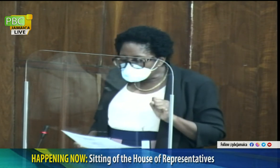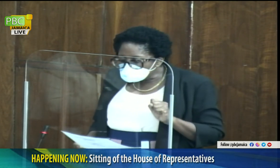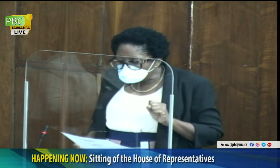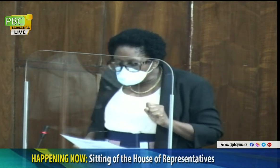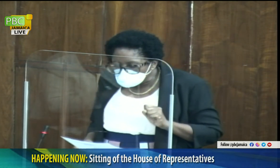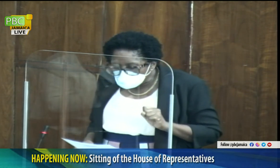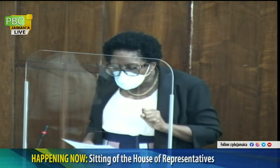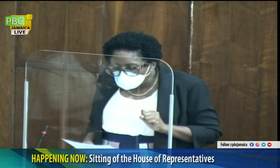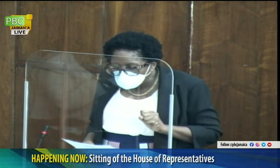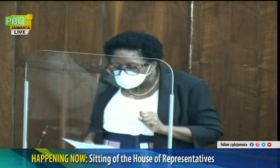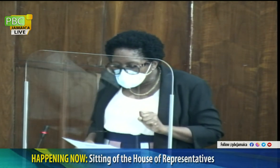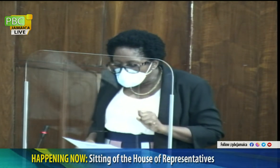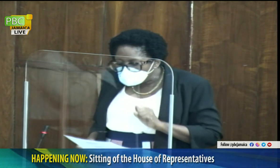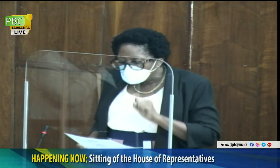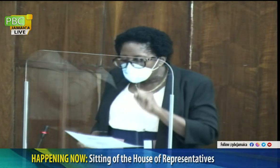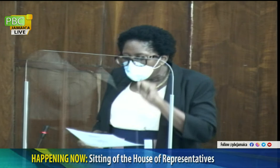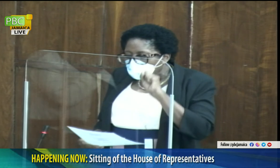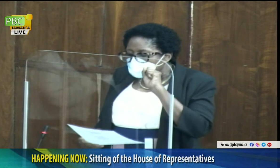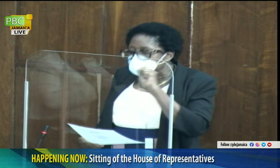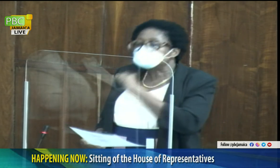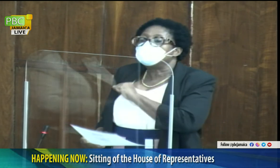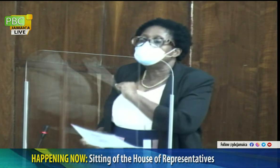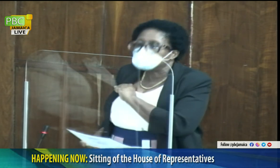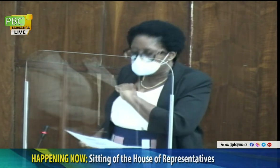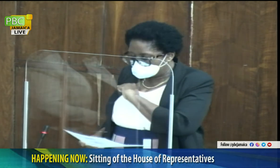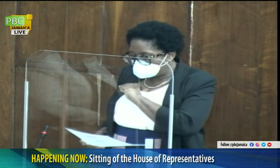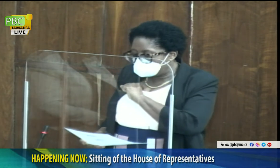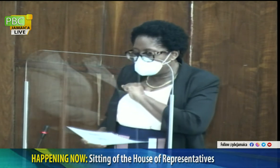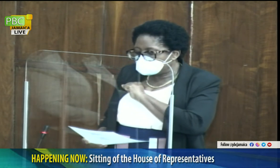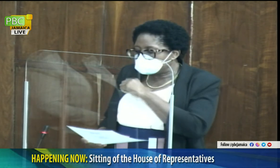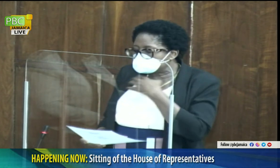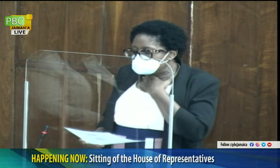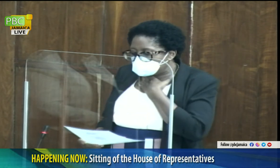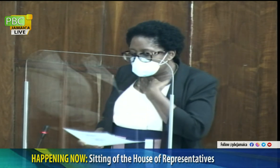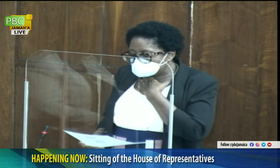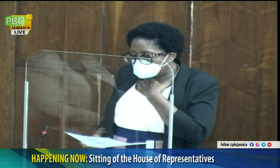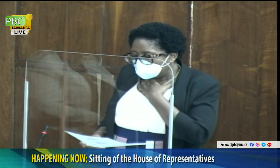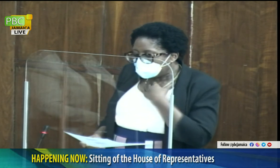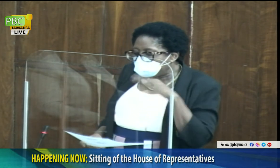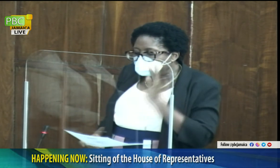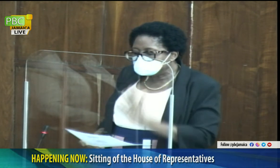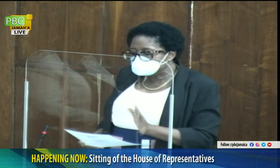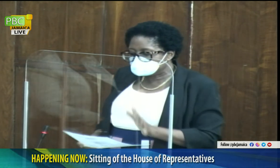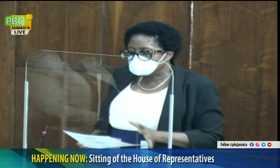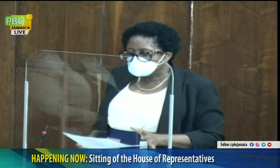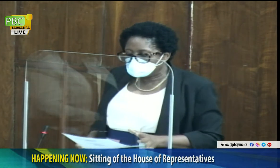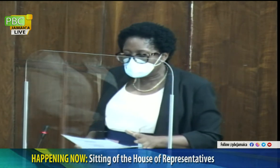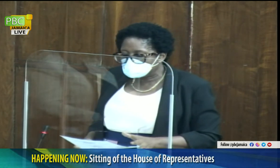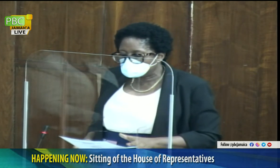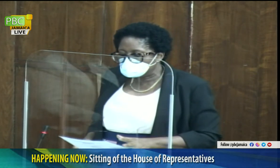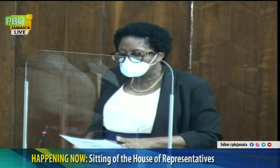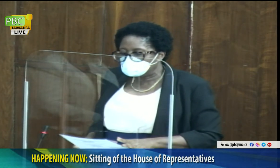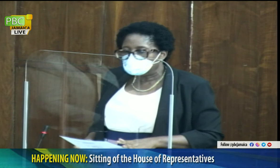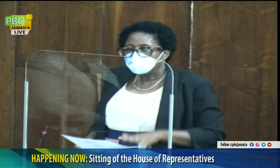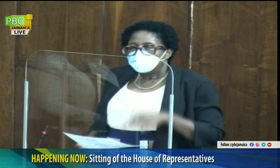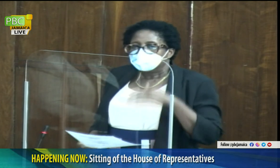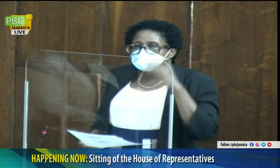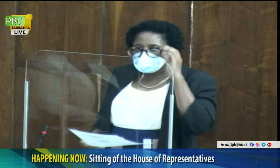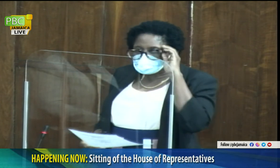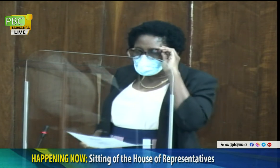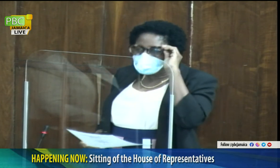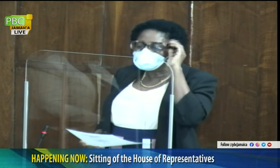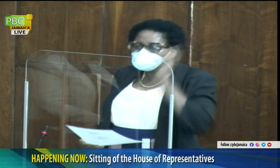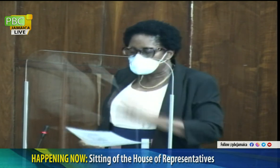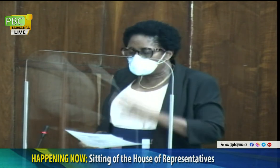has to do with the submission of the sbas i'm pleased to hear that we